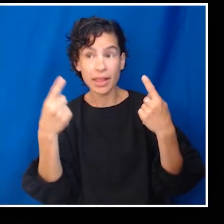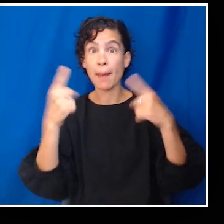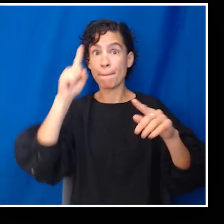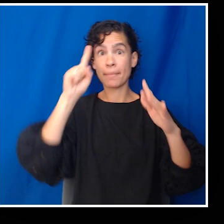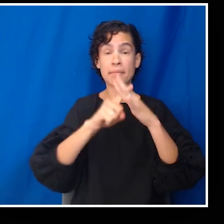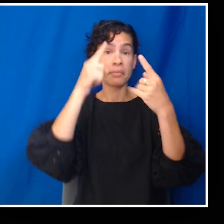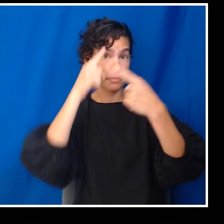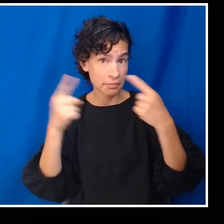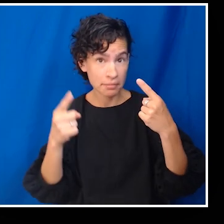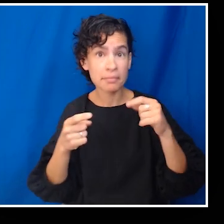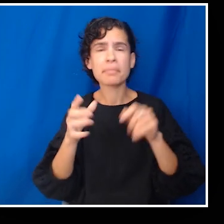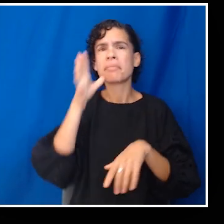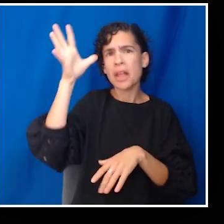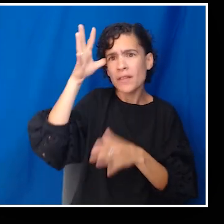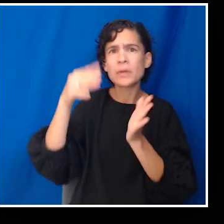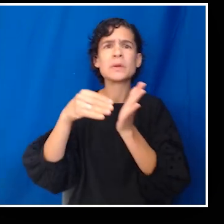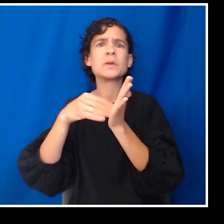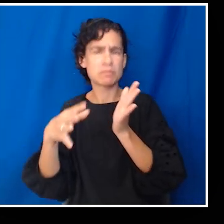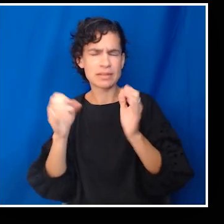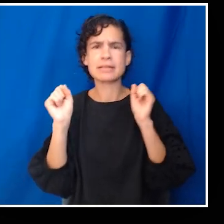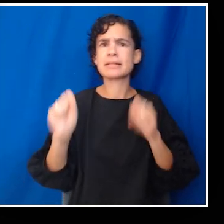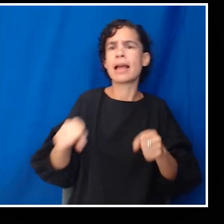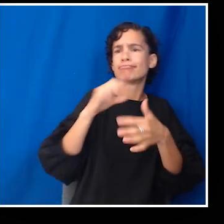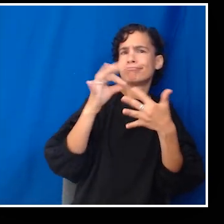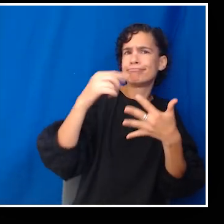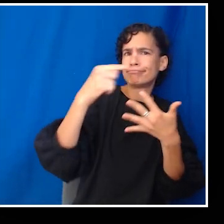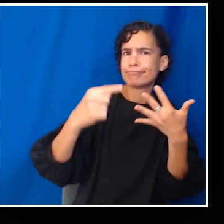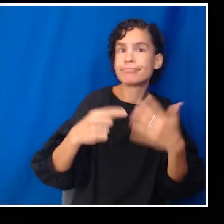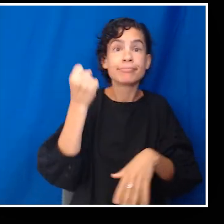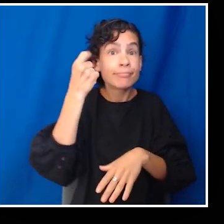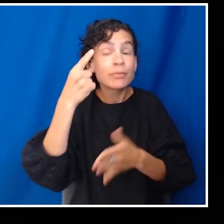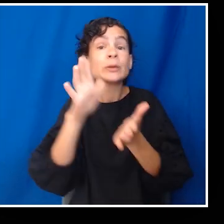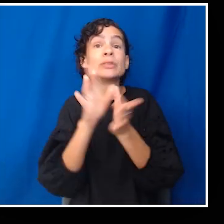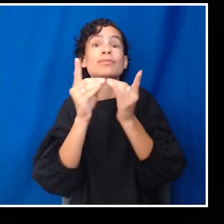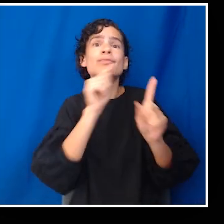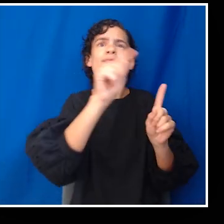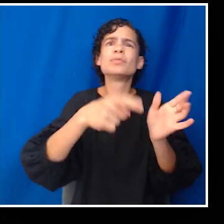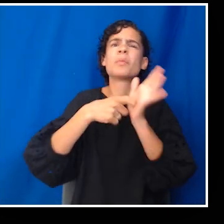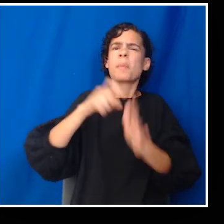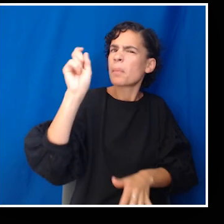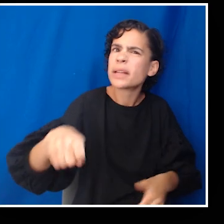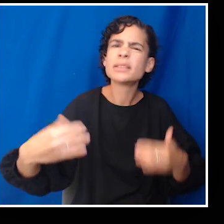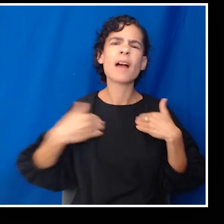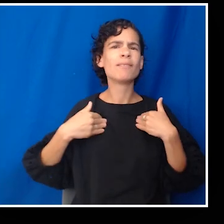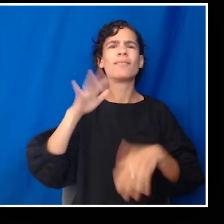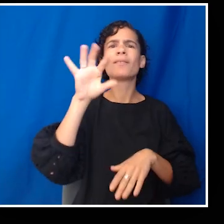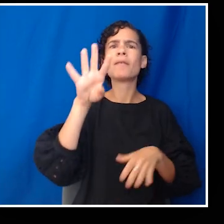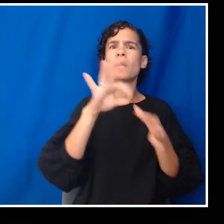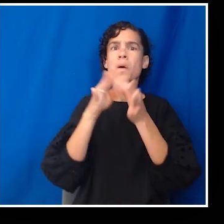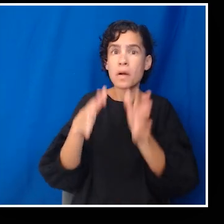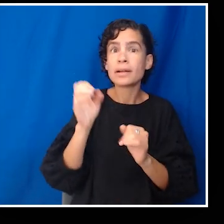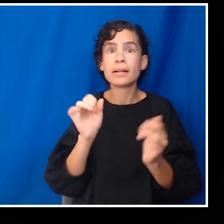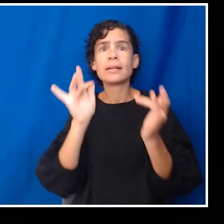When this happens, parents and students have options. Every school district is required to have a 504 coordinator who you can